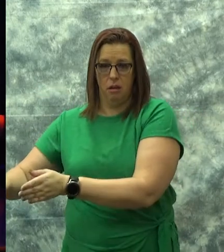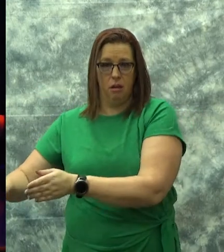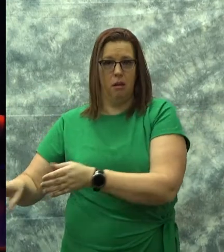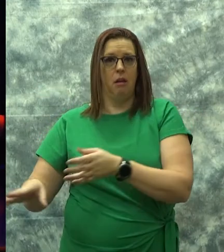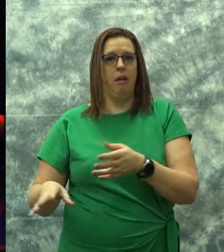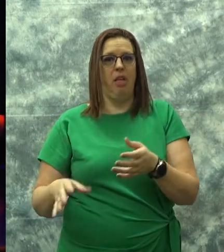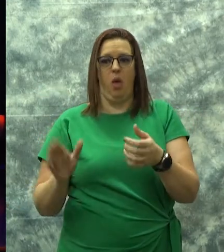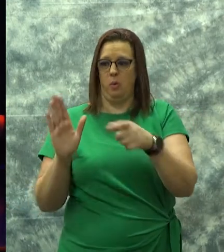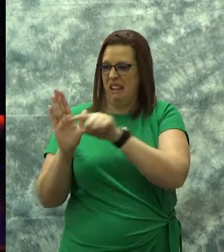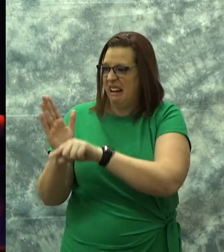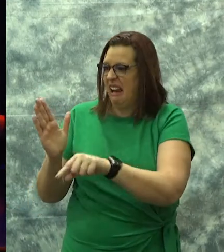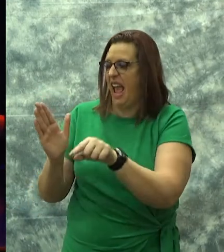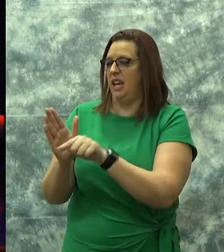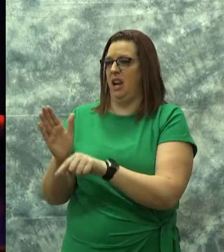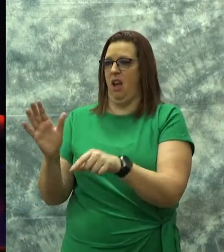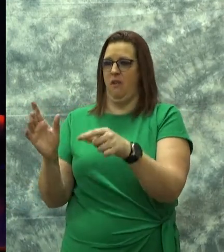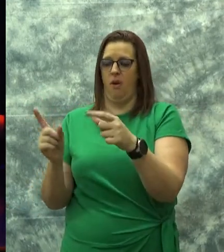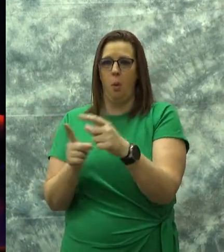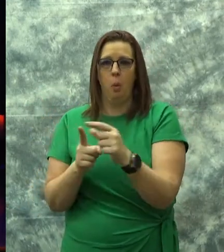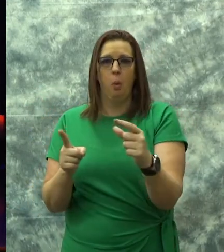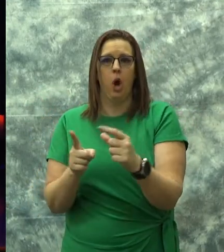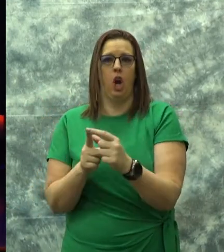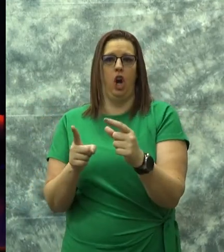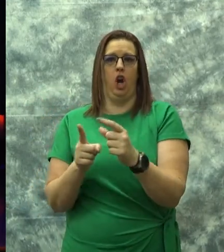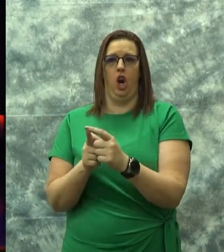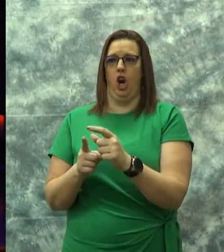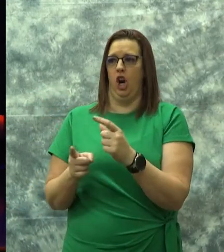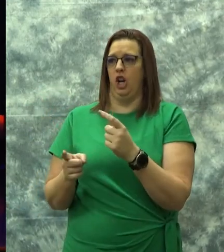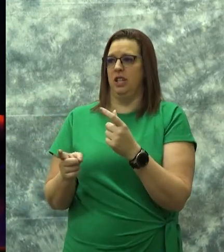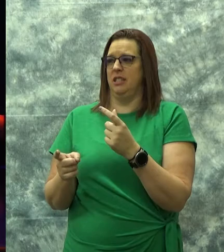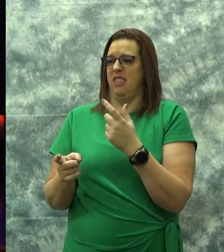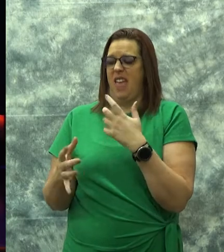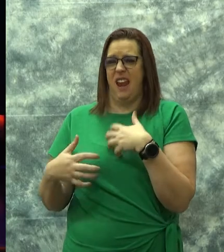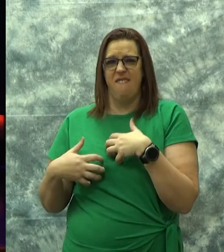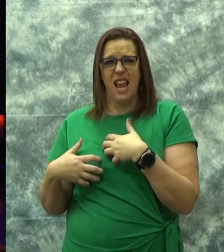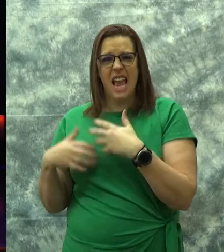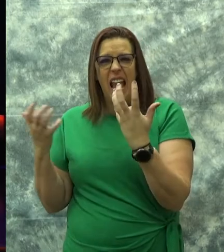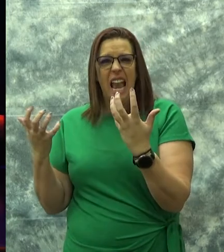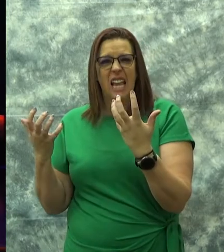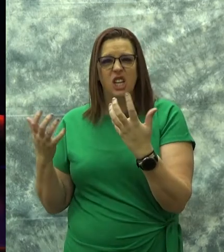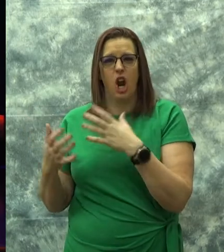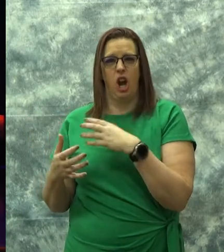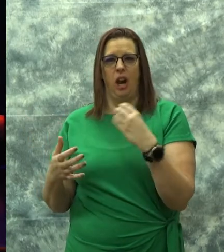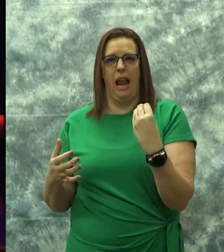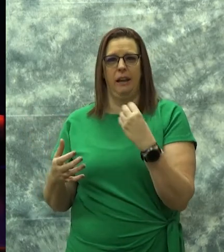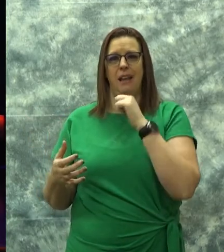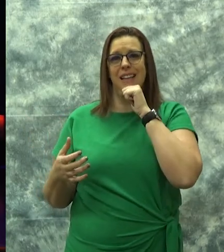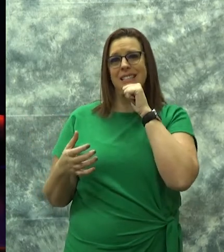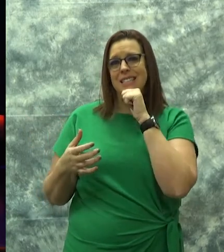negative critical words that we feel we must speak that are filled with such anger and such